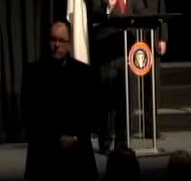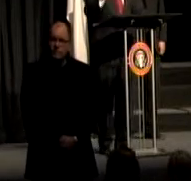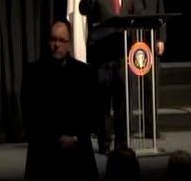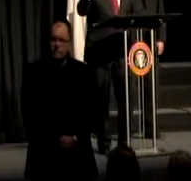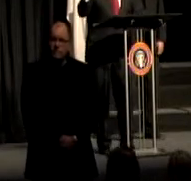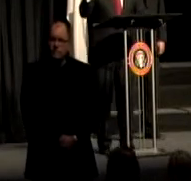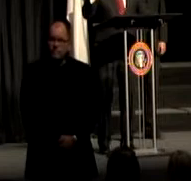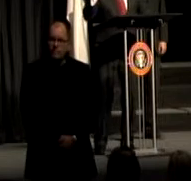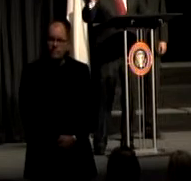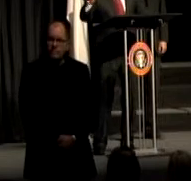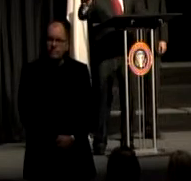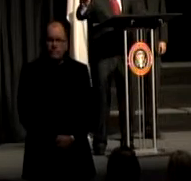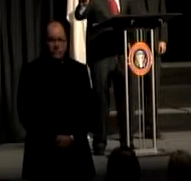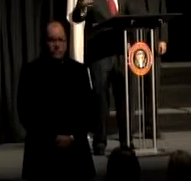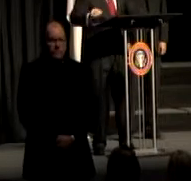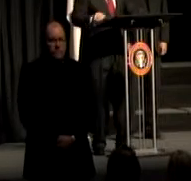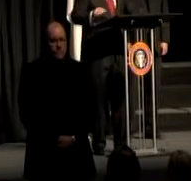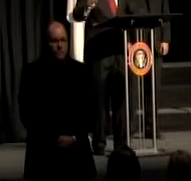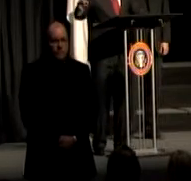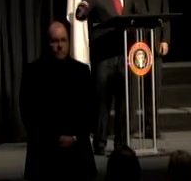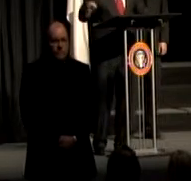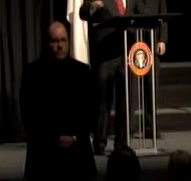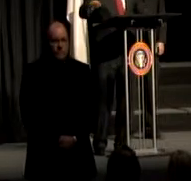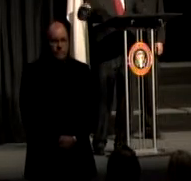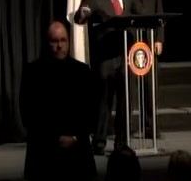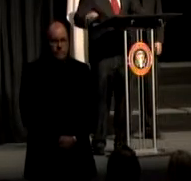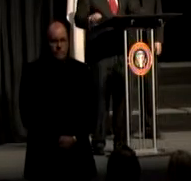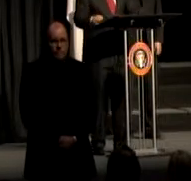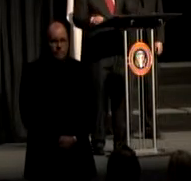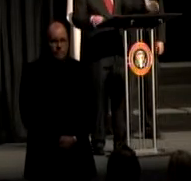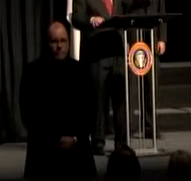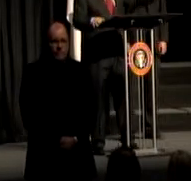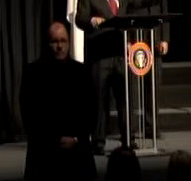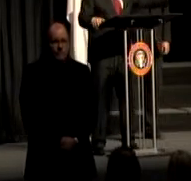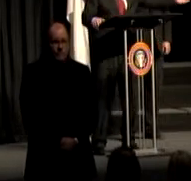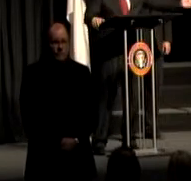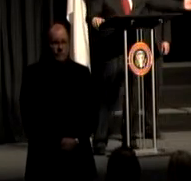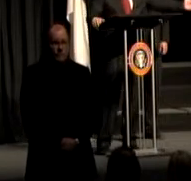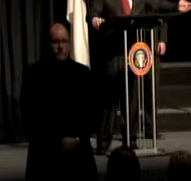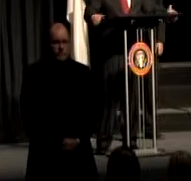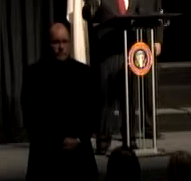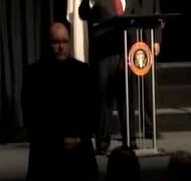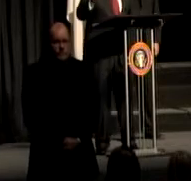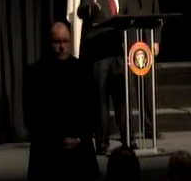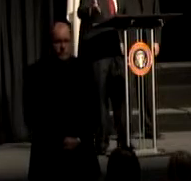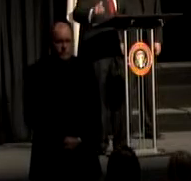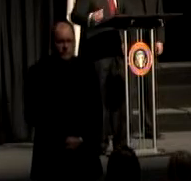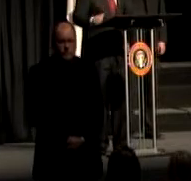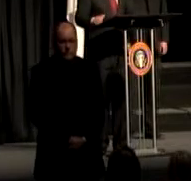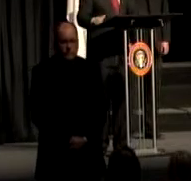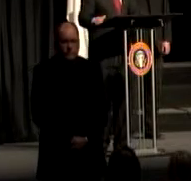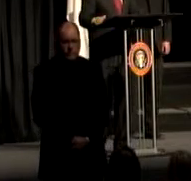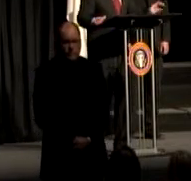look at ways that can reach more dynamics and diversity how we can have more ministry how we can